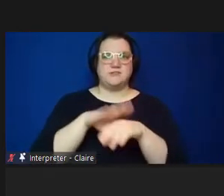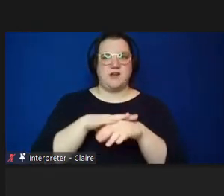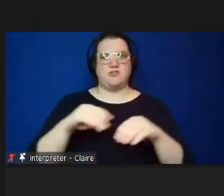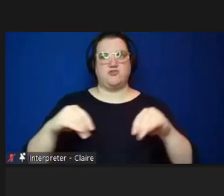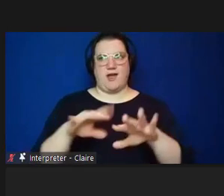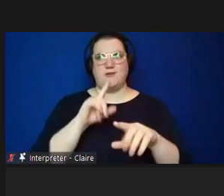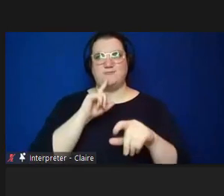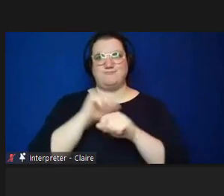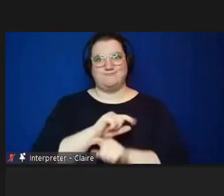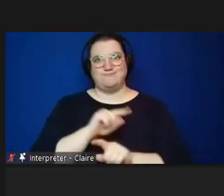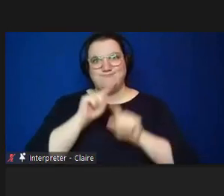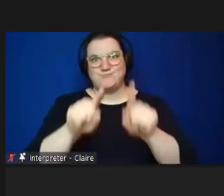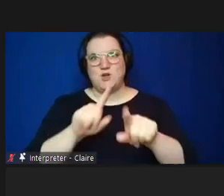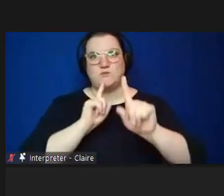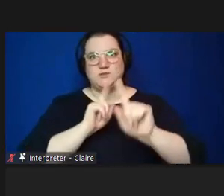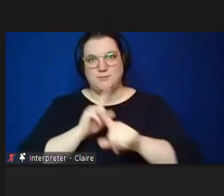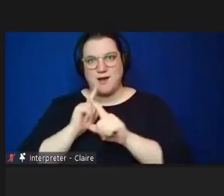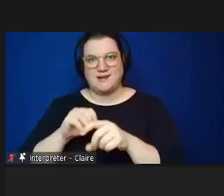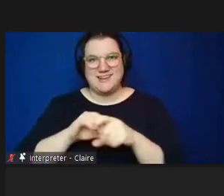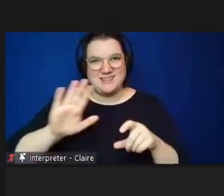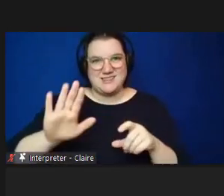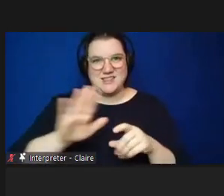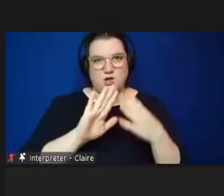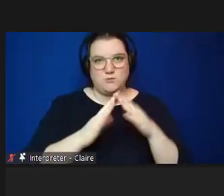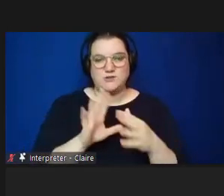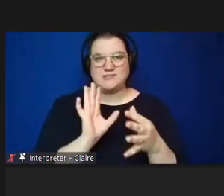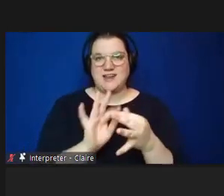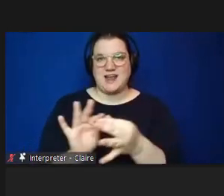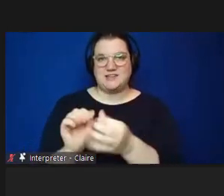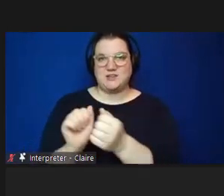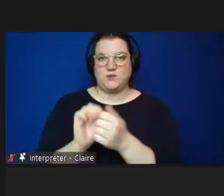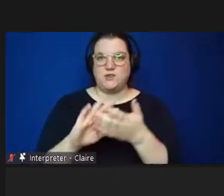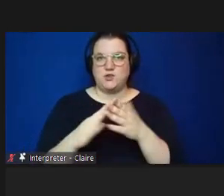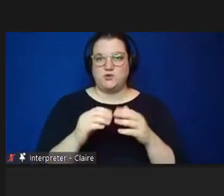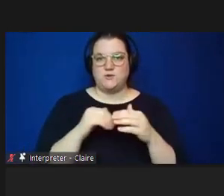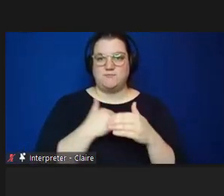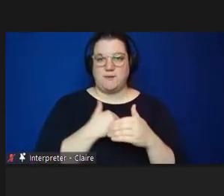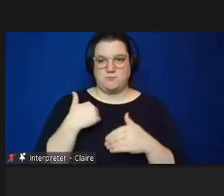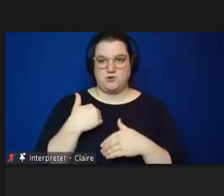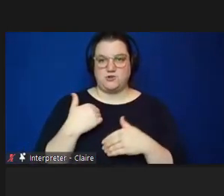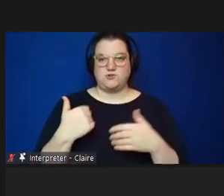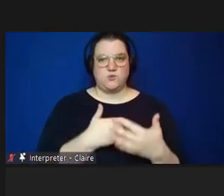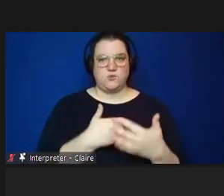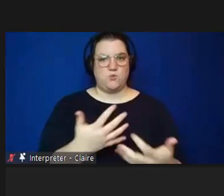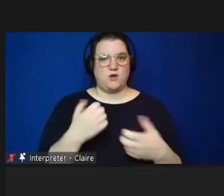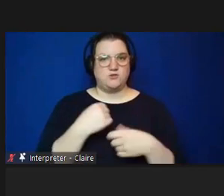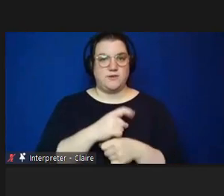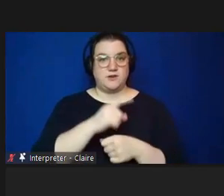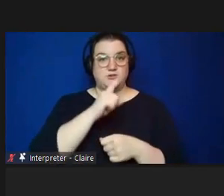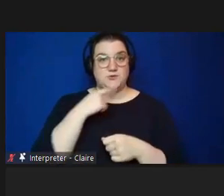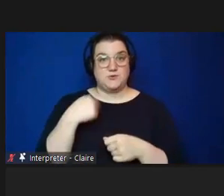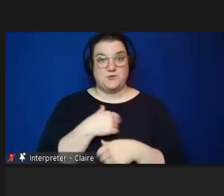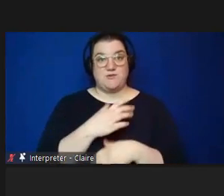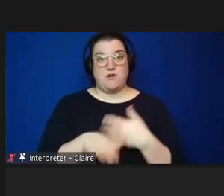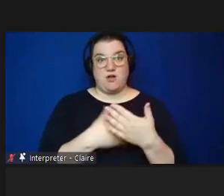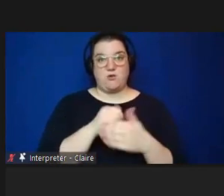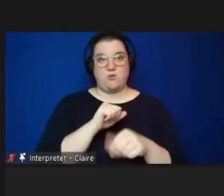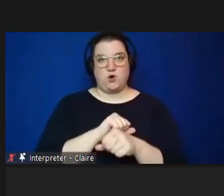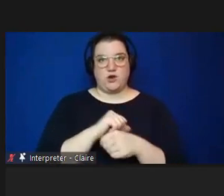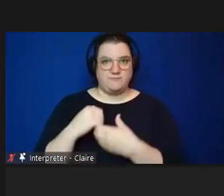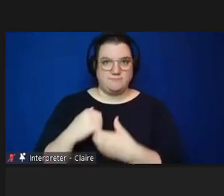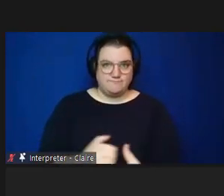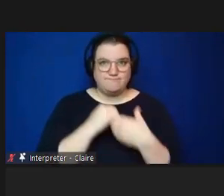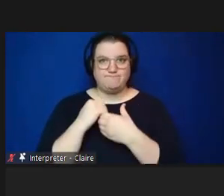their communities connecting with community members. And we wanted to make sure that we were all working hand in